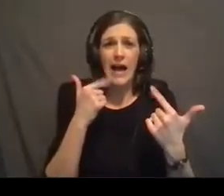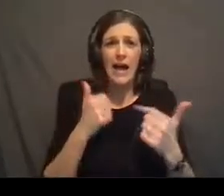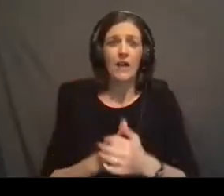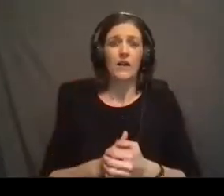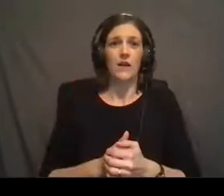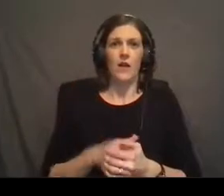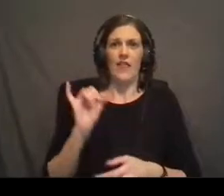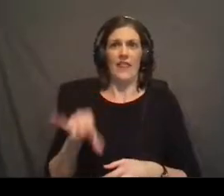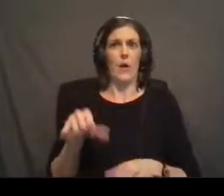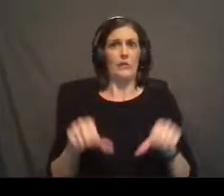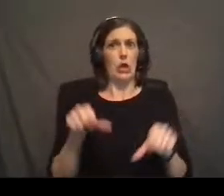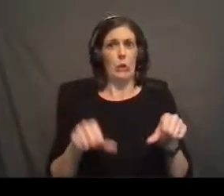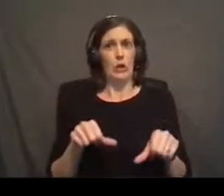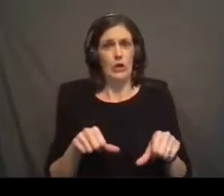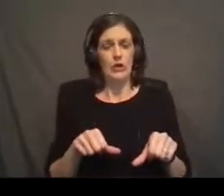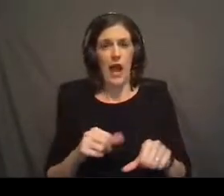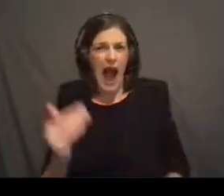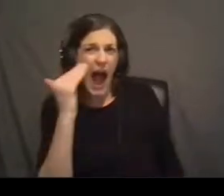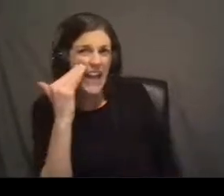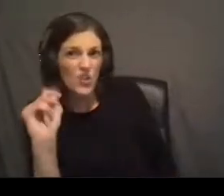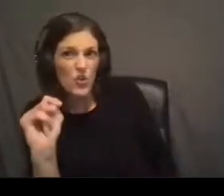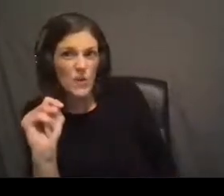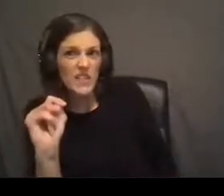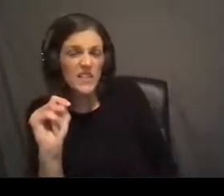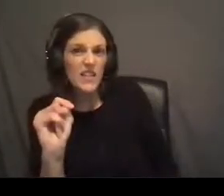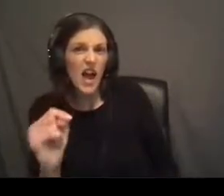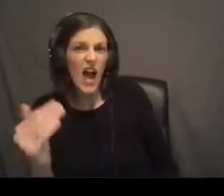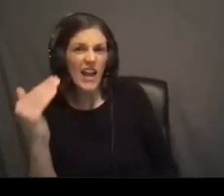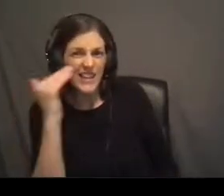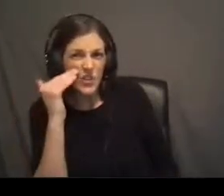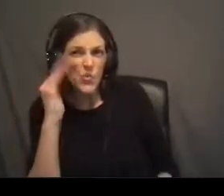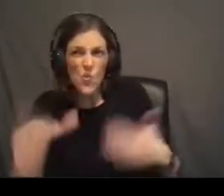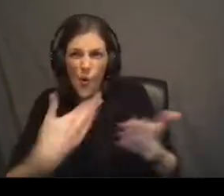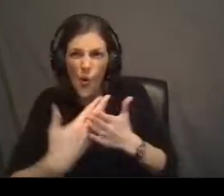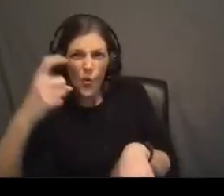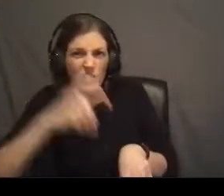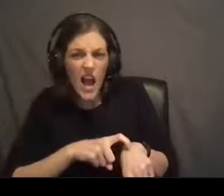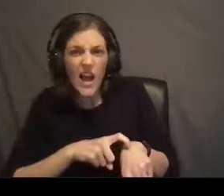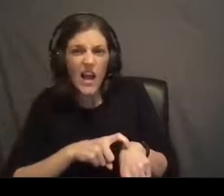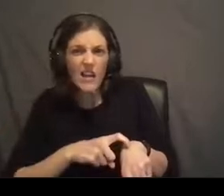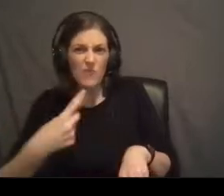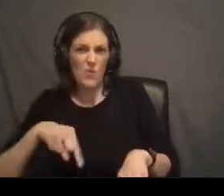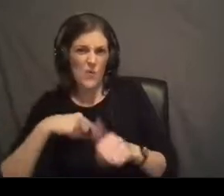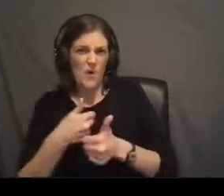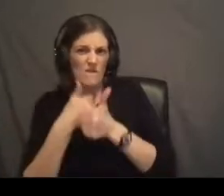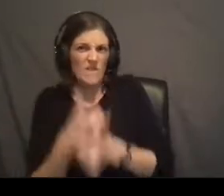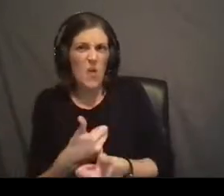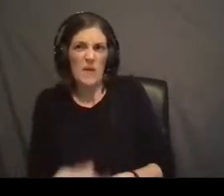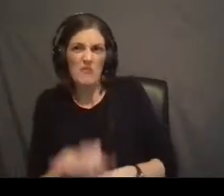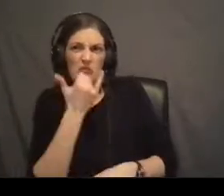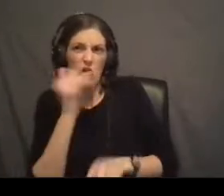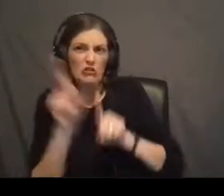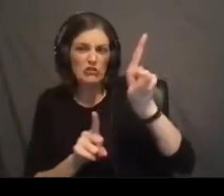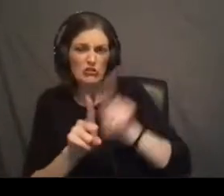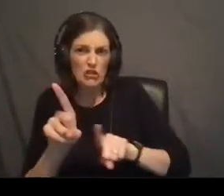Well, that was awkward, eh? I knew it. I knew the entire time. We were following the wrong